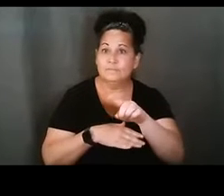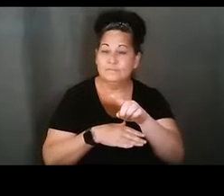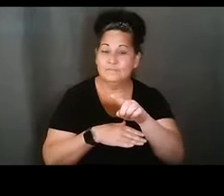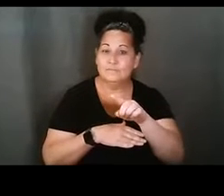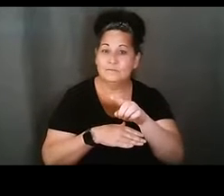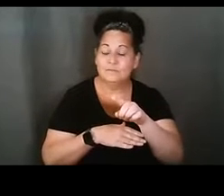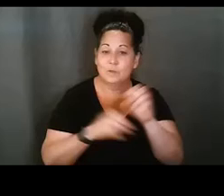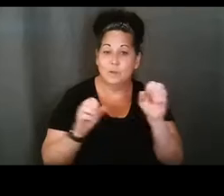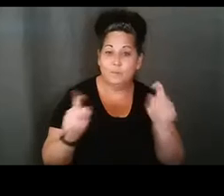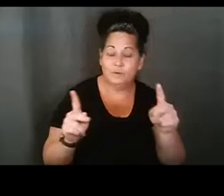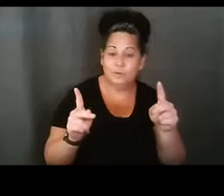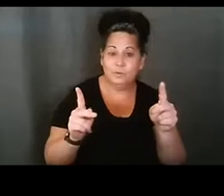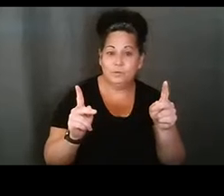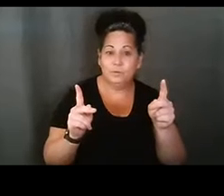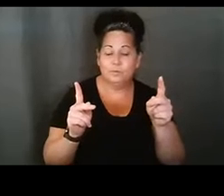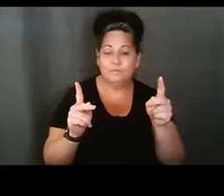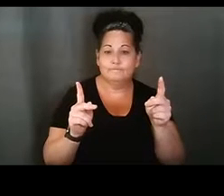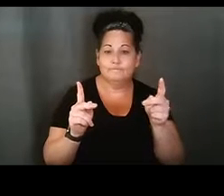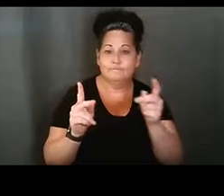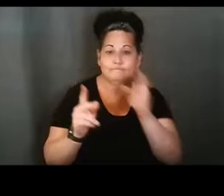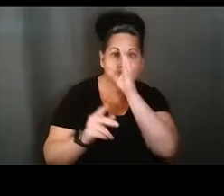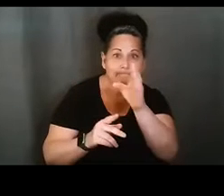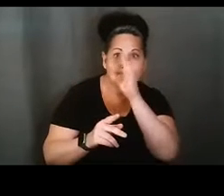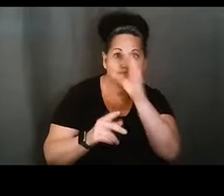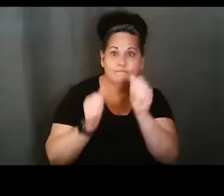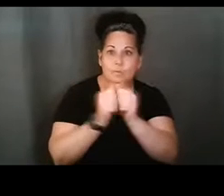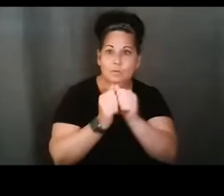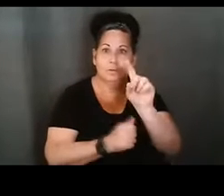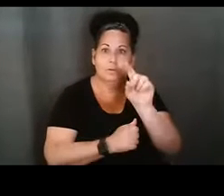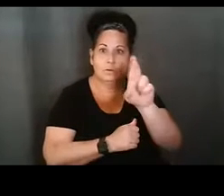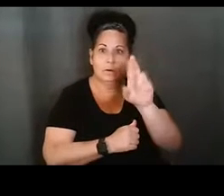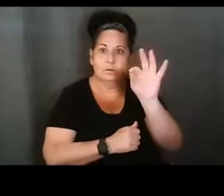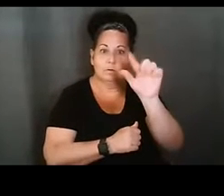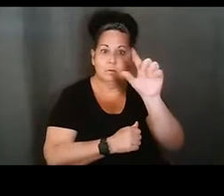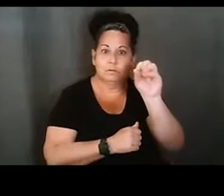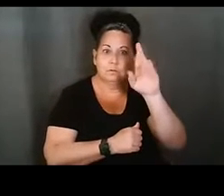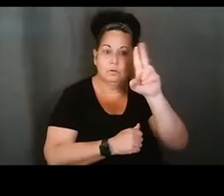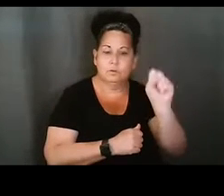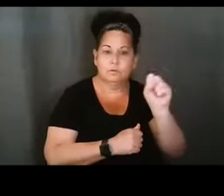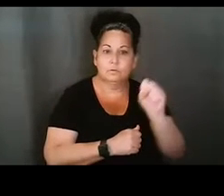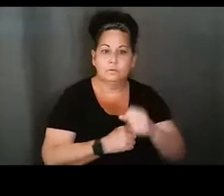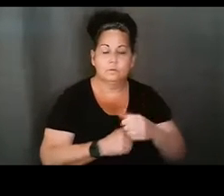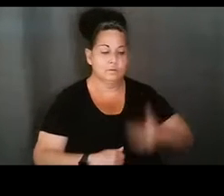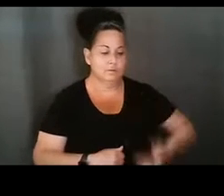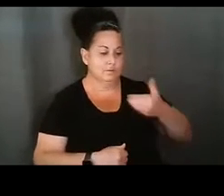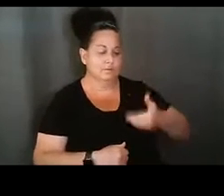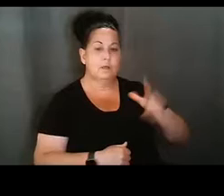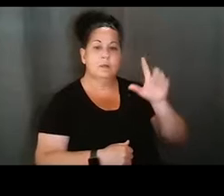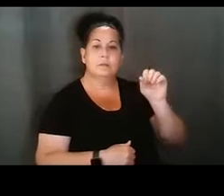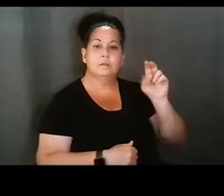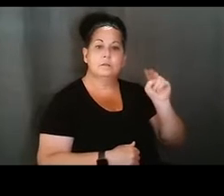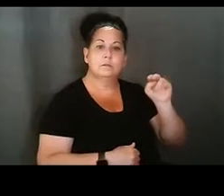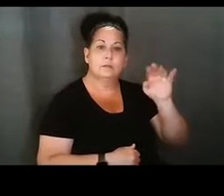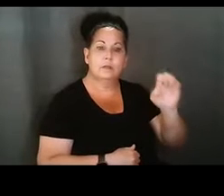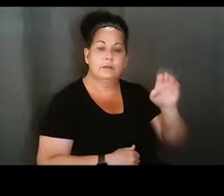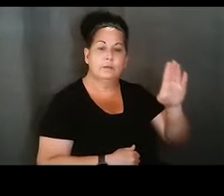one-on-one with Dr. Flowers this evening. What, yes, ma'am, I'm Lonnie Bronner. I have a freshman